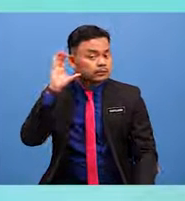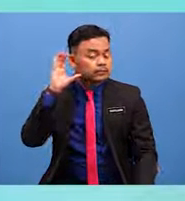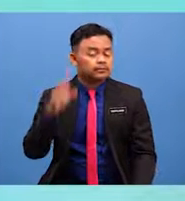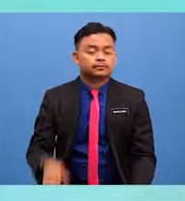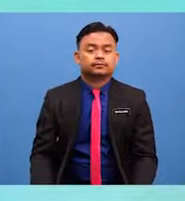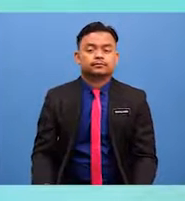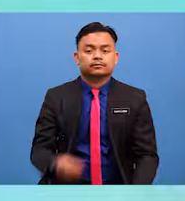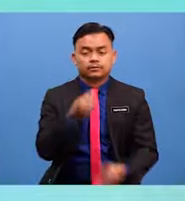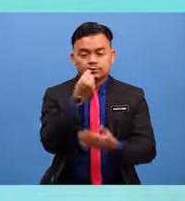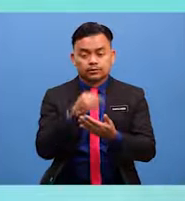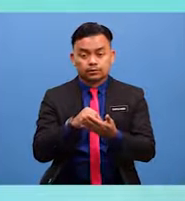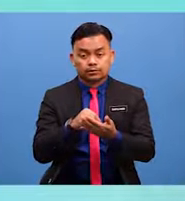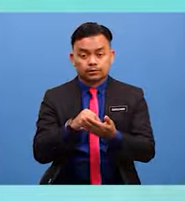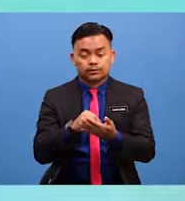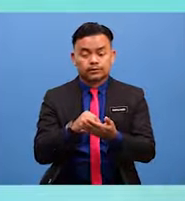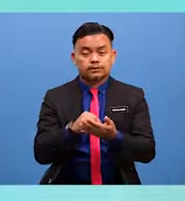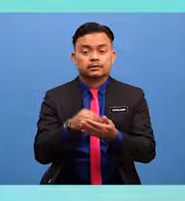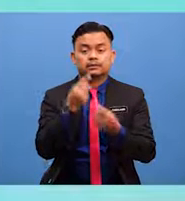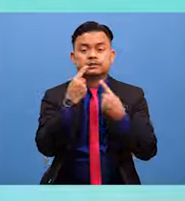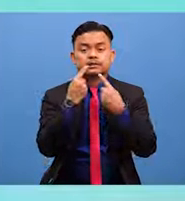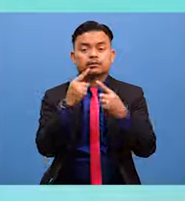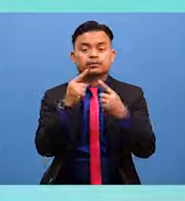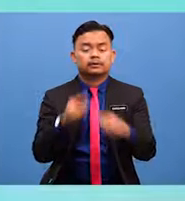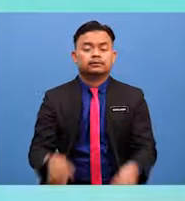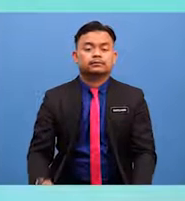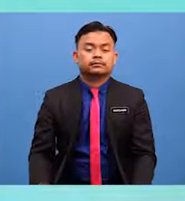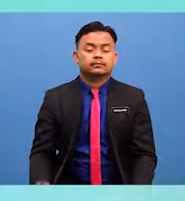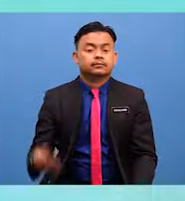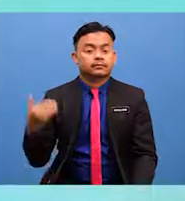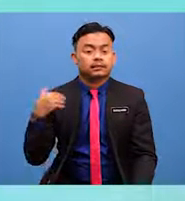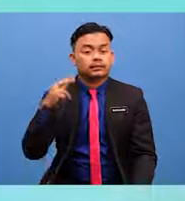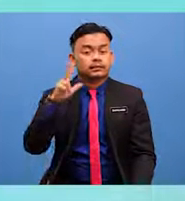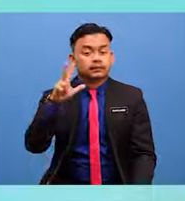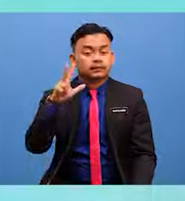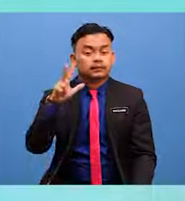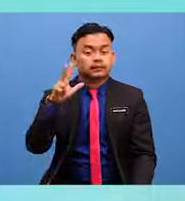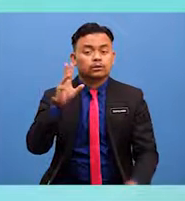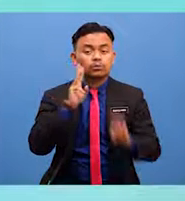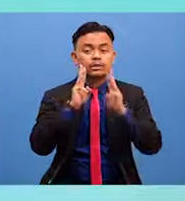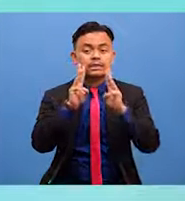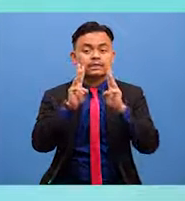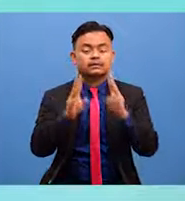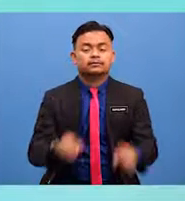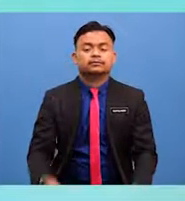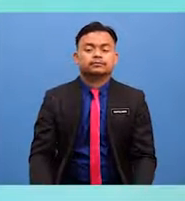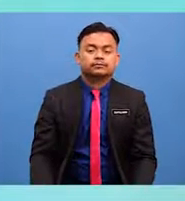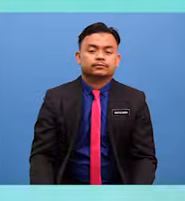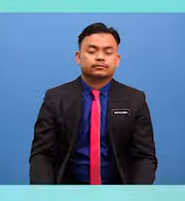Write your answer. This animal has 3 words.